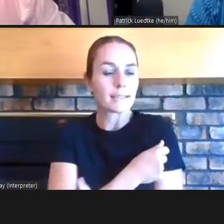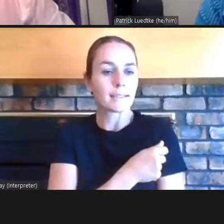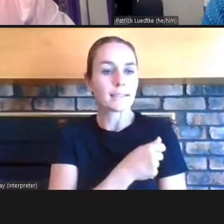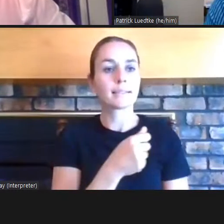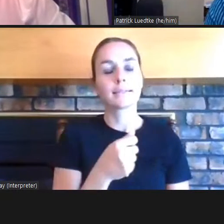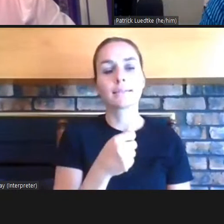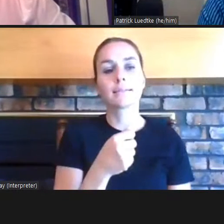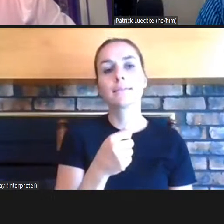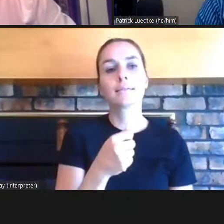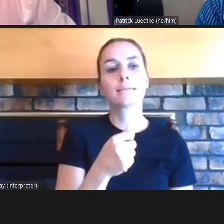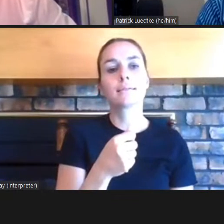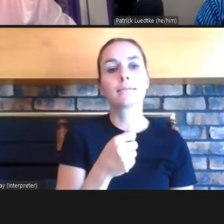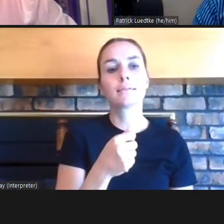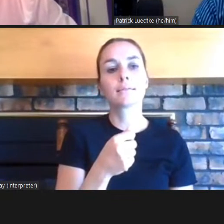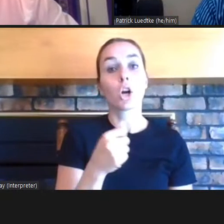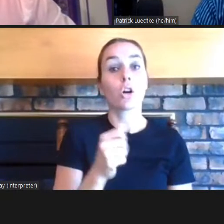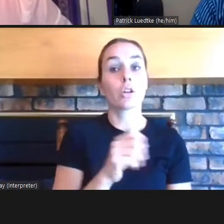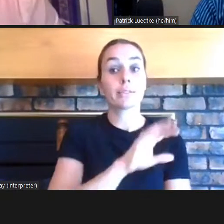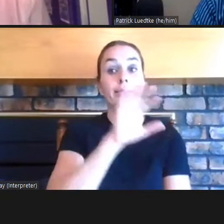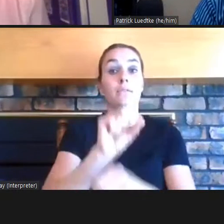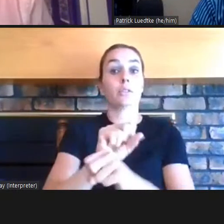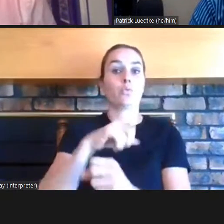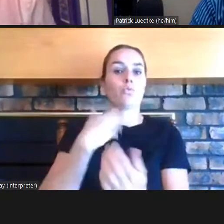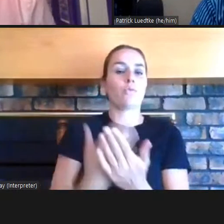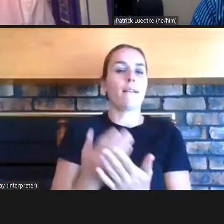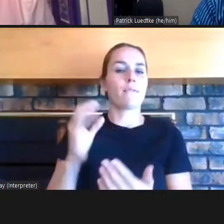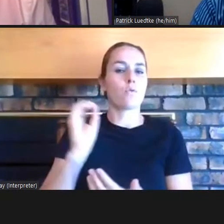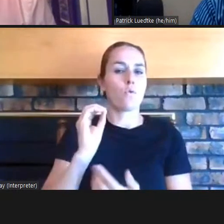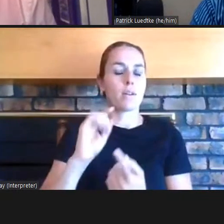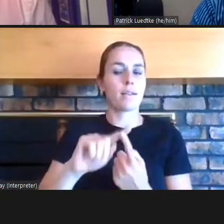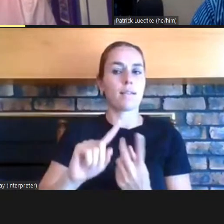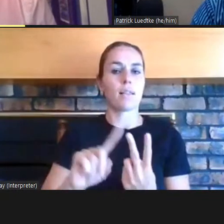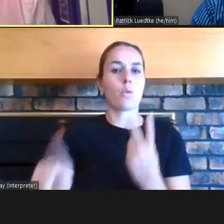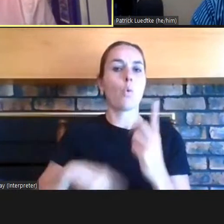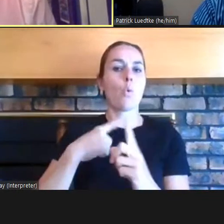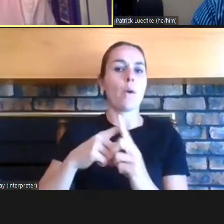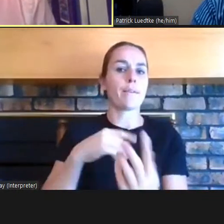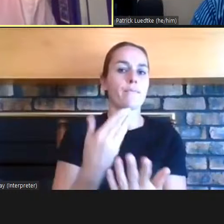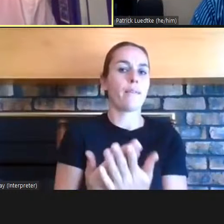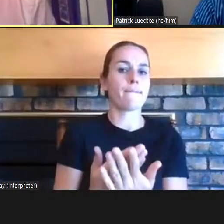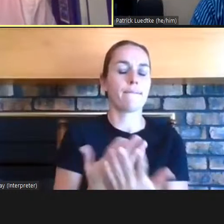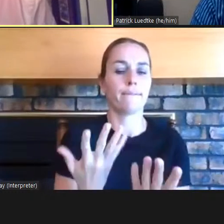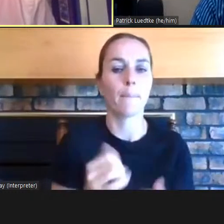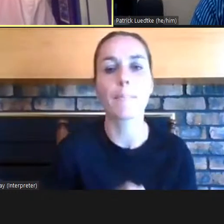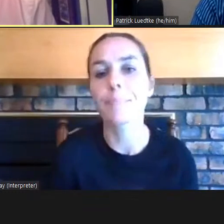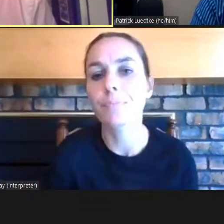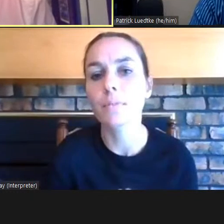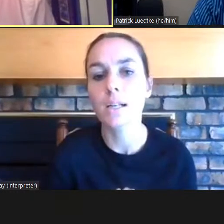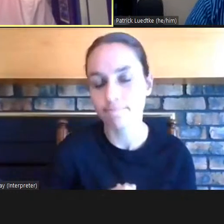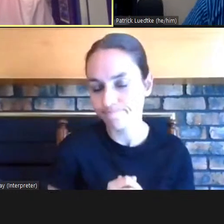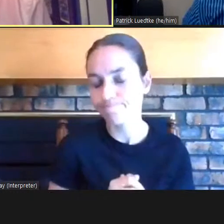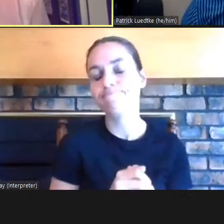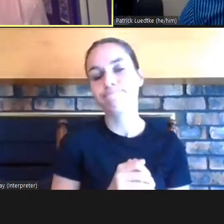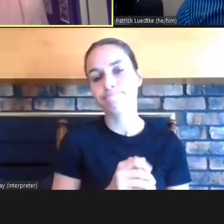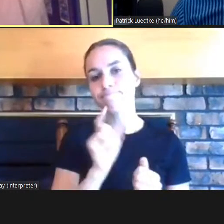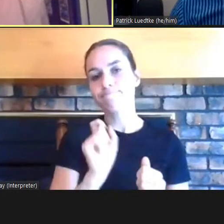are scheduled to arrive in Oregon, and when? Doses? I will have to follow up with you